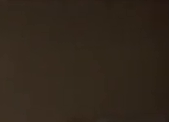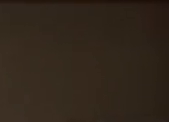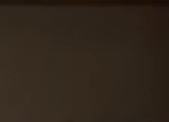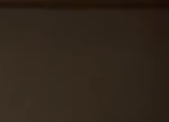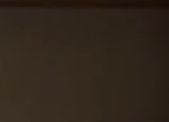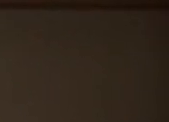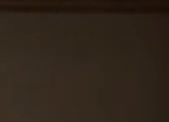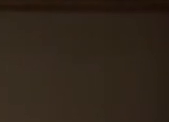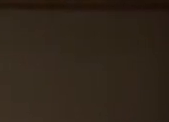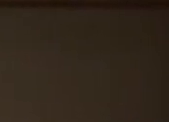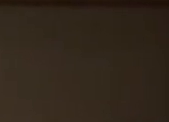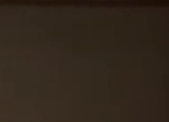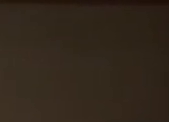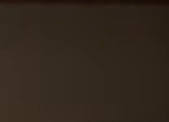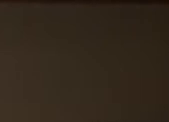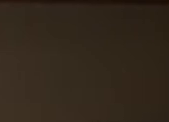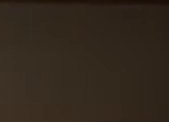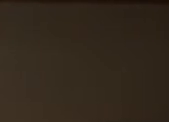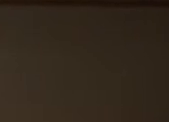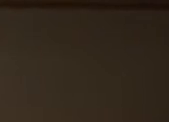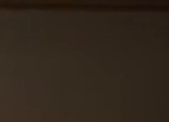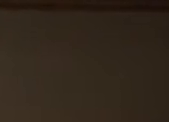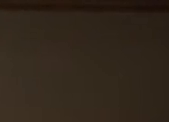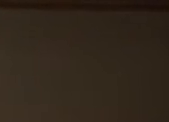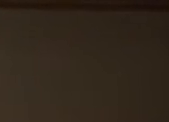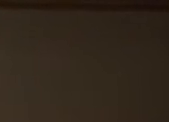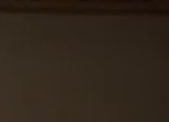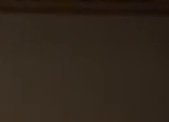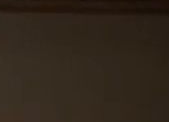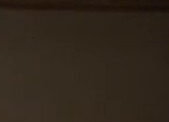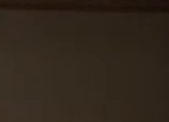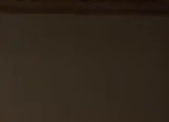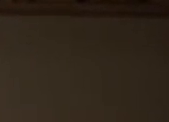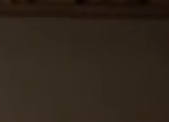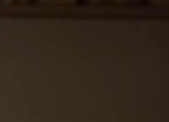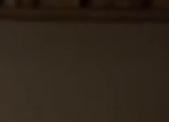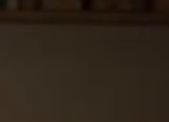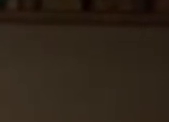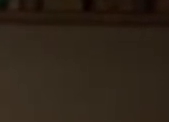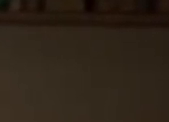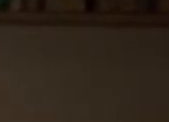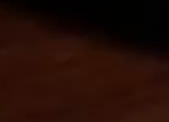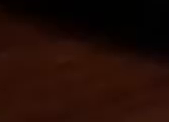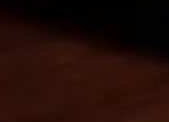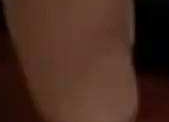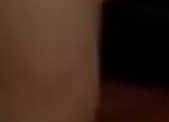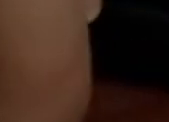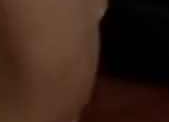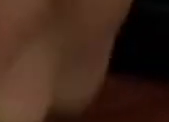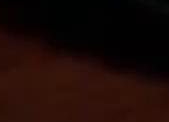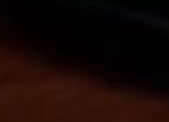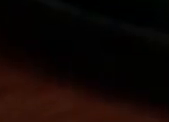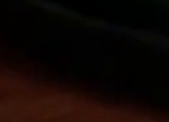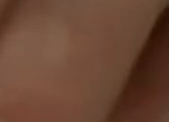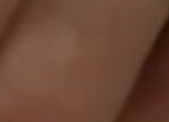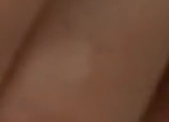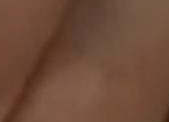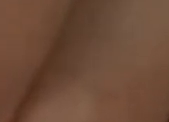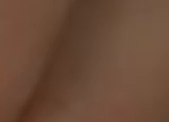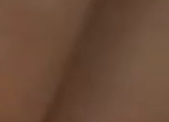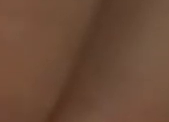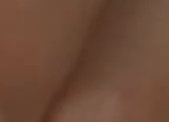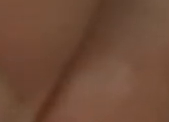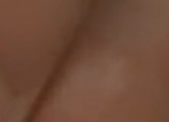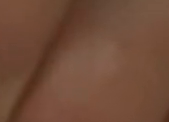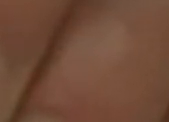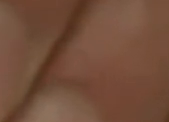the hot pot, and then once the sauce comes to a boil, we'll switch it off and have it ready to pour in. First, take a medium onion